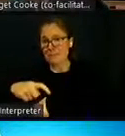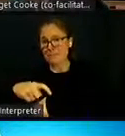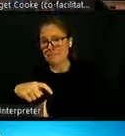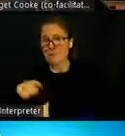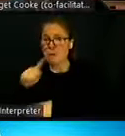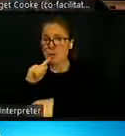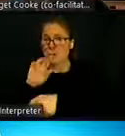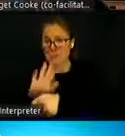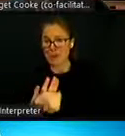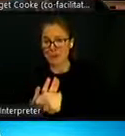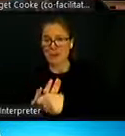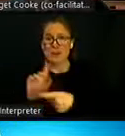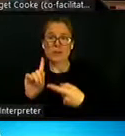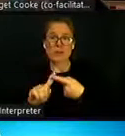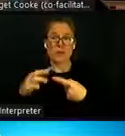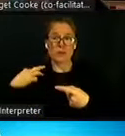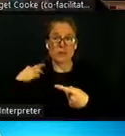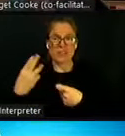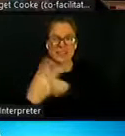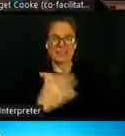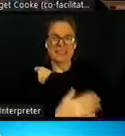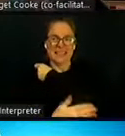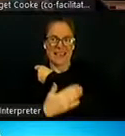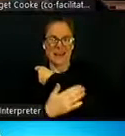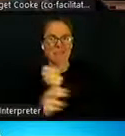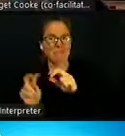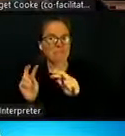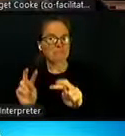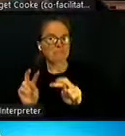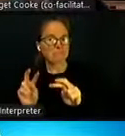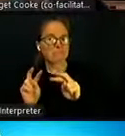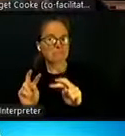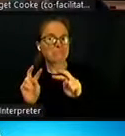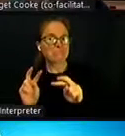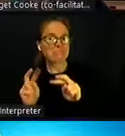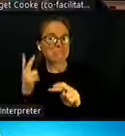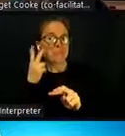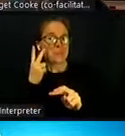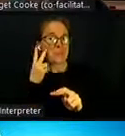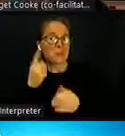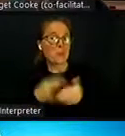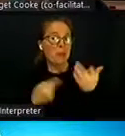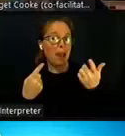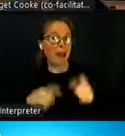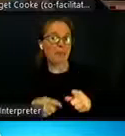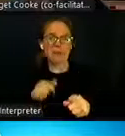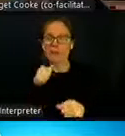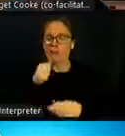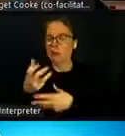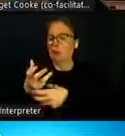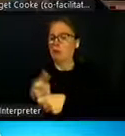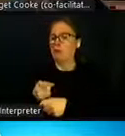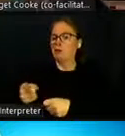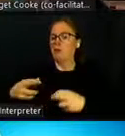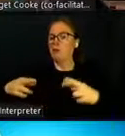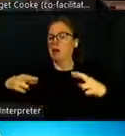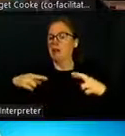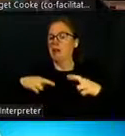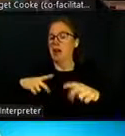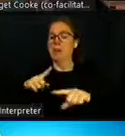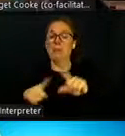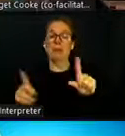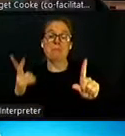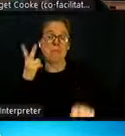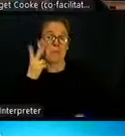commitment to Washington County, and we'll watch forward to see. We really don't believe you're going to retire, but we'll wait and see. As